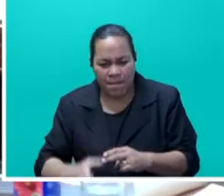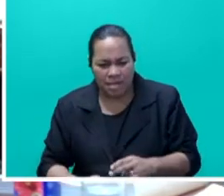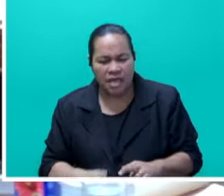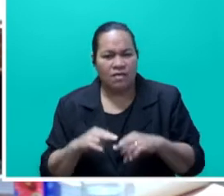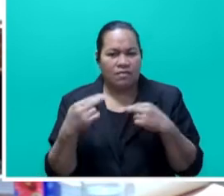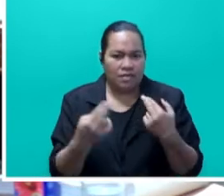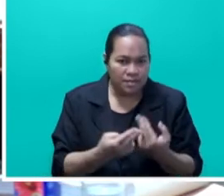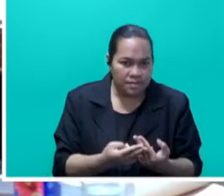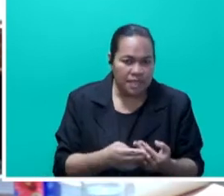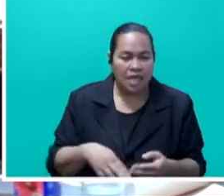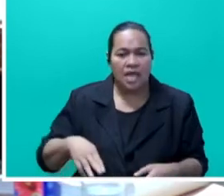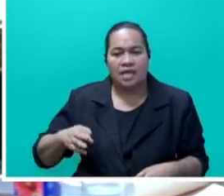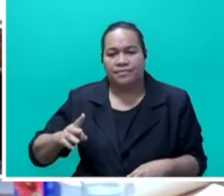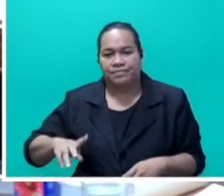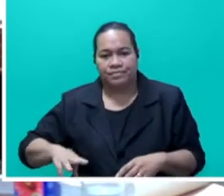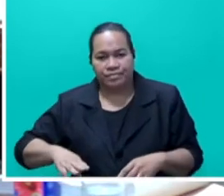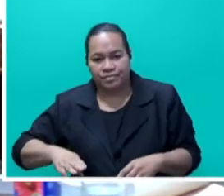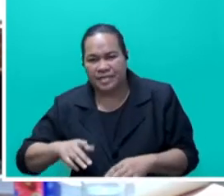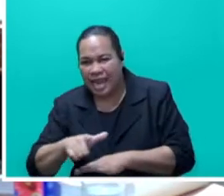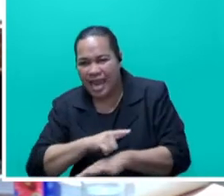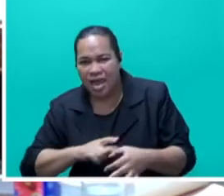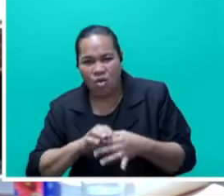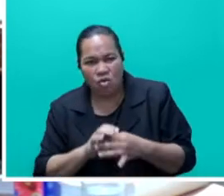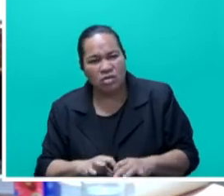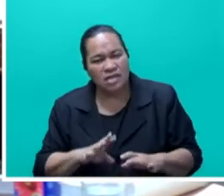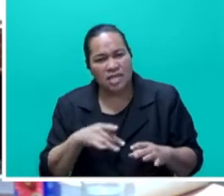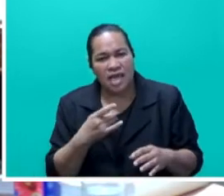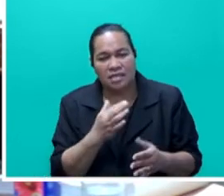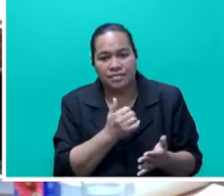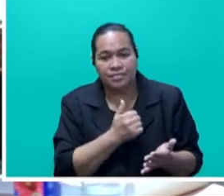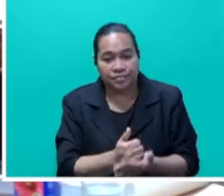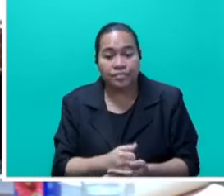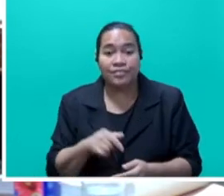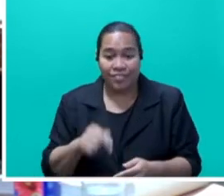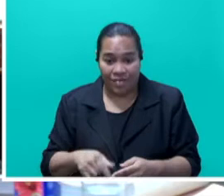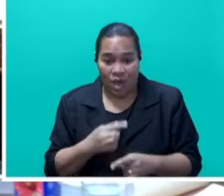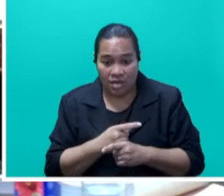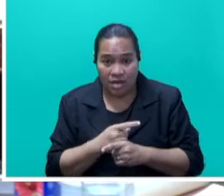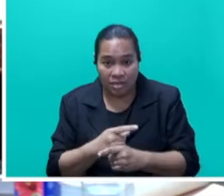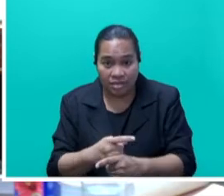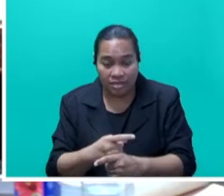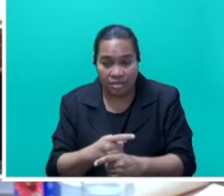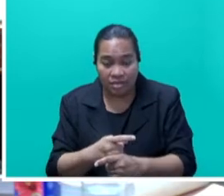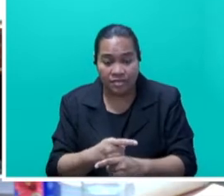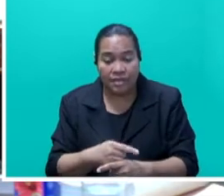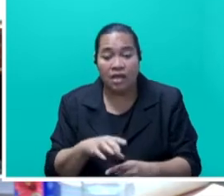the landowners, Mr. Speaker. Mr. Speaker, the Ministry of Agriculture's direction is guided by